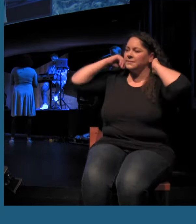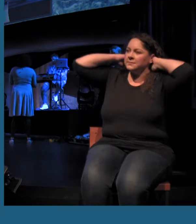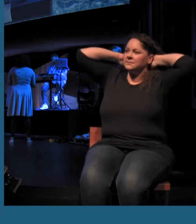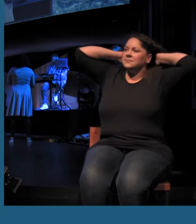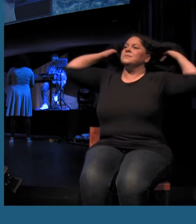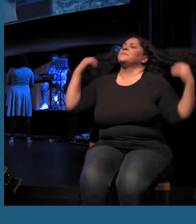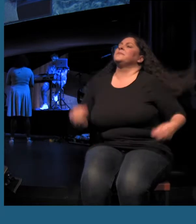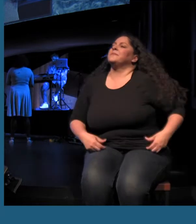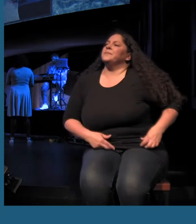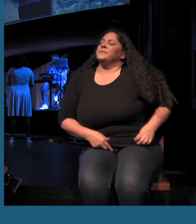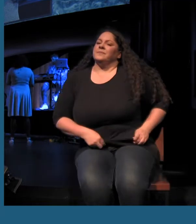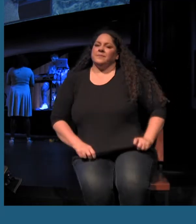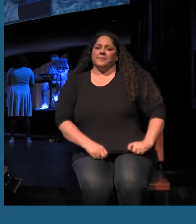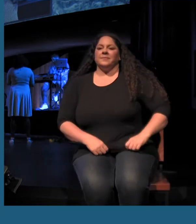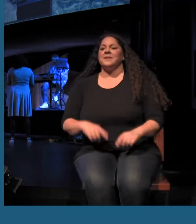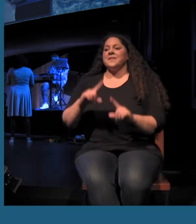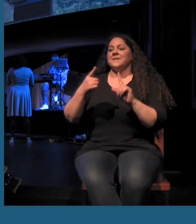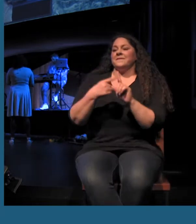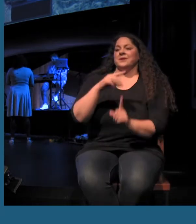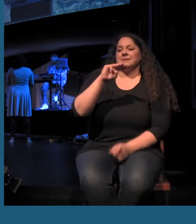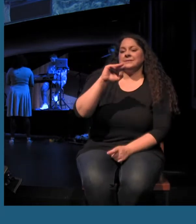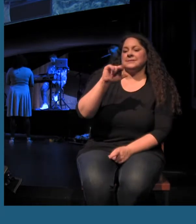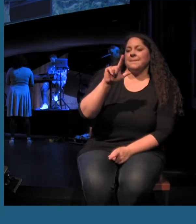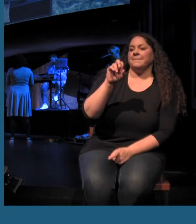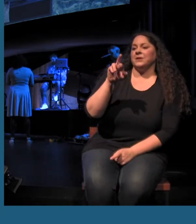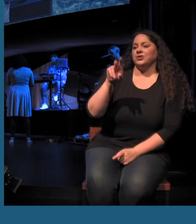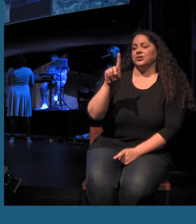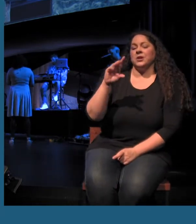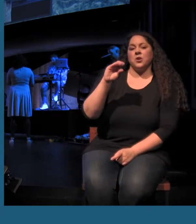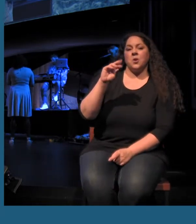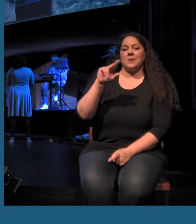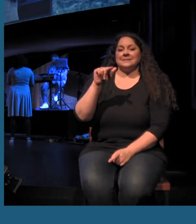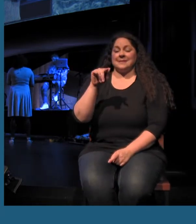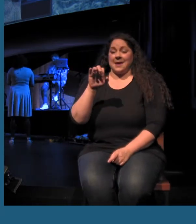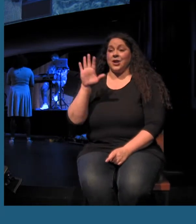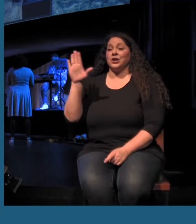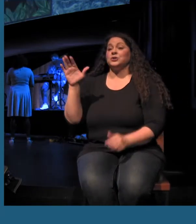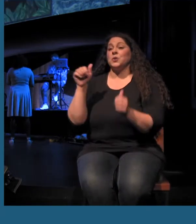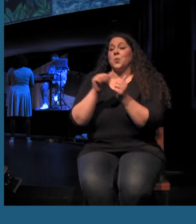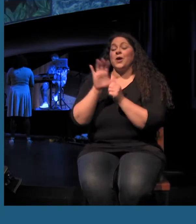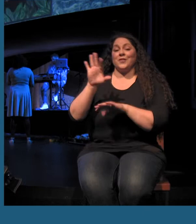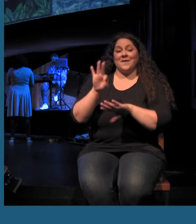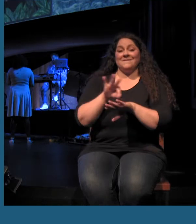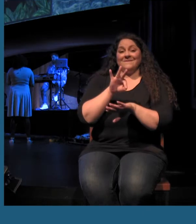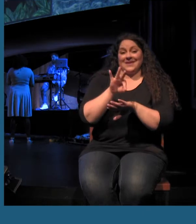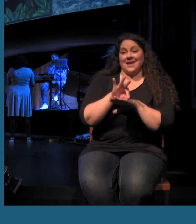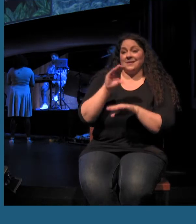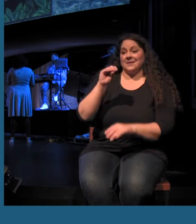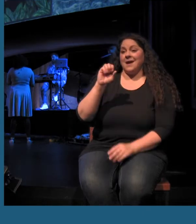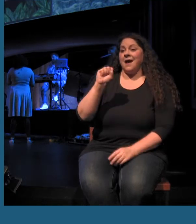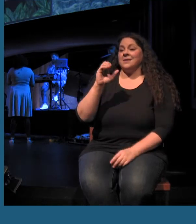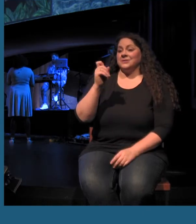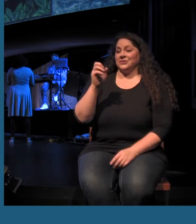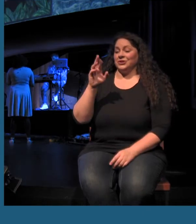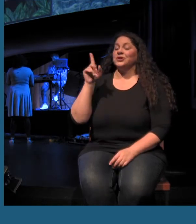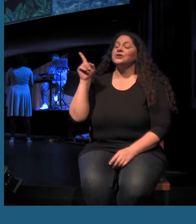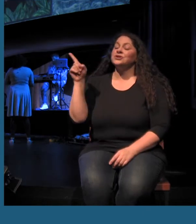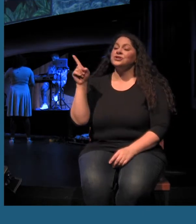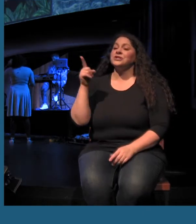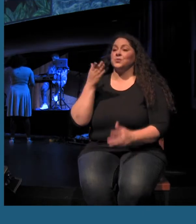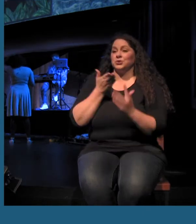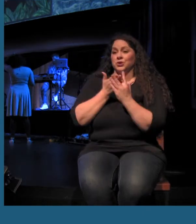The first one is Mildred Ortega. Mildred is joined in the tank by her fiance, Oscar. Mildred said she was going